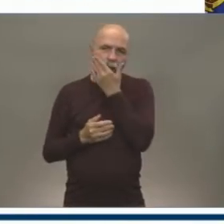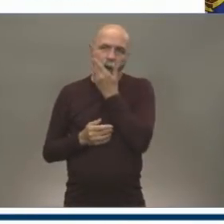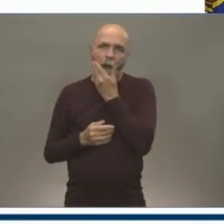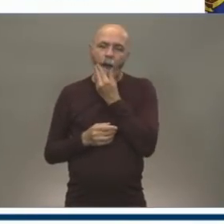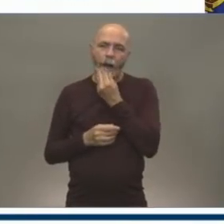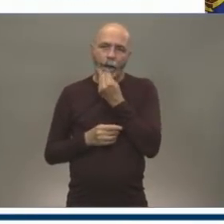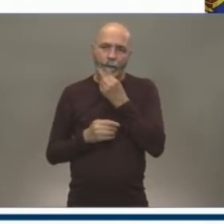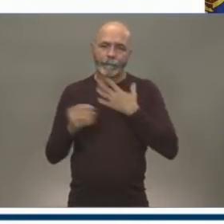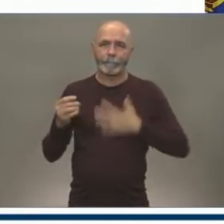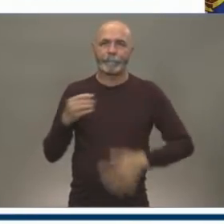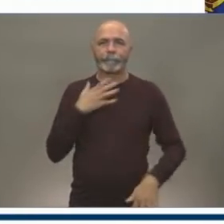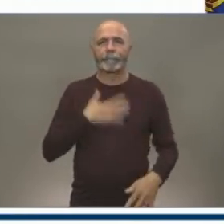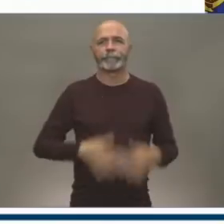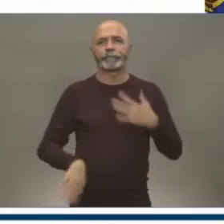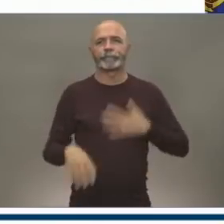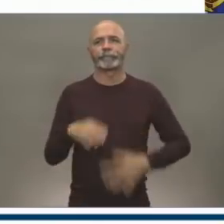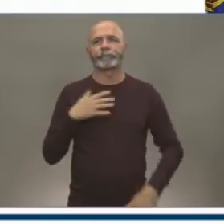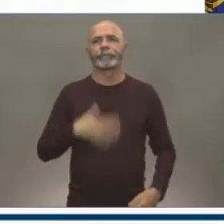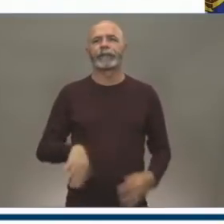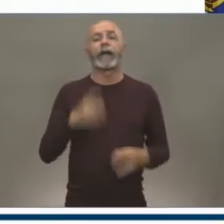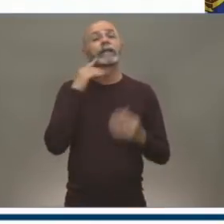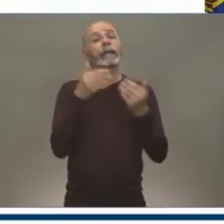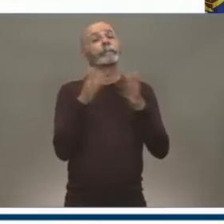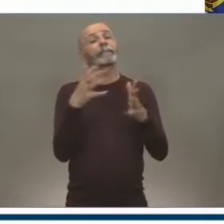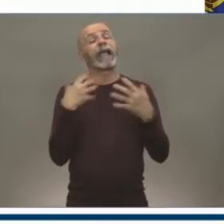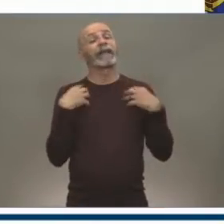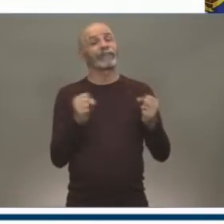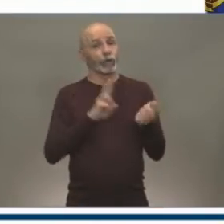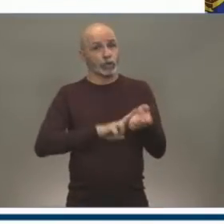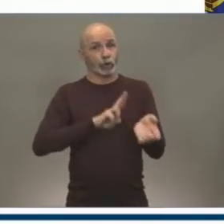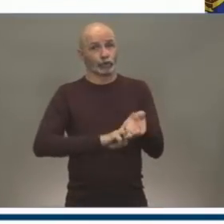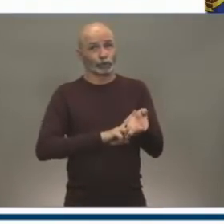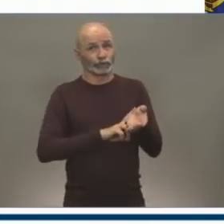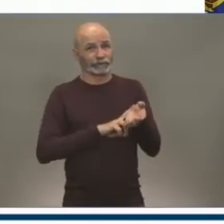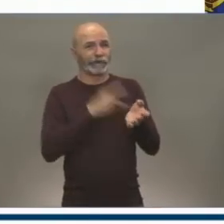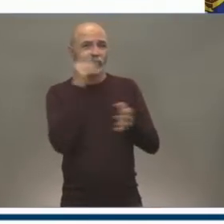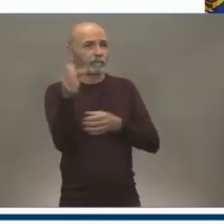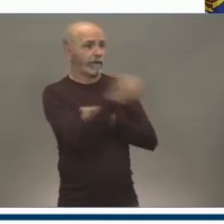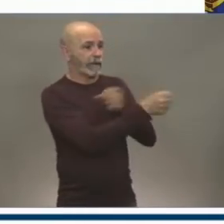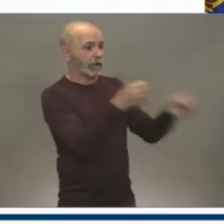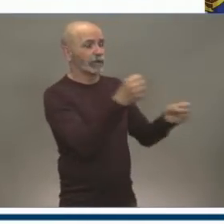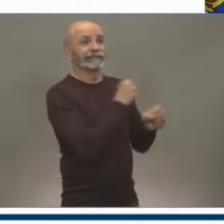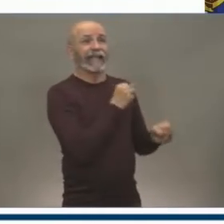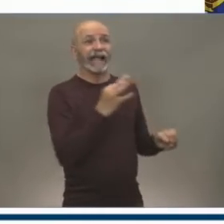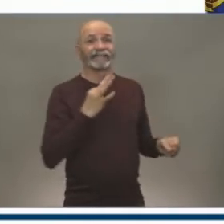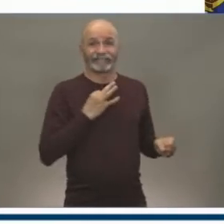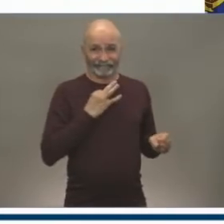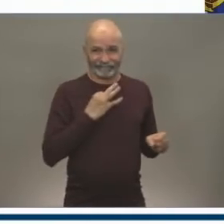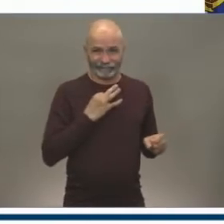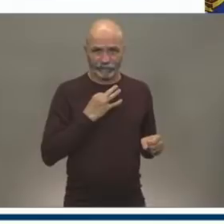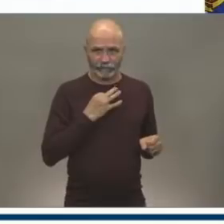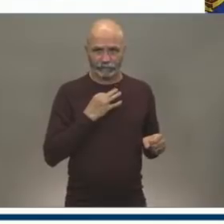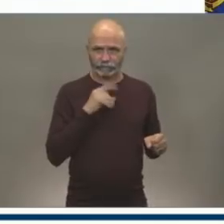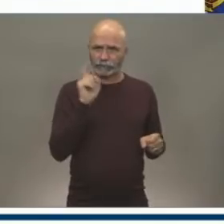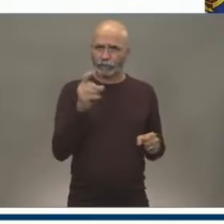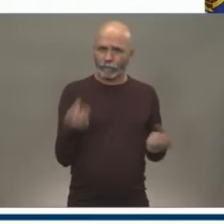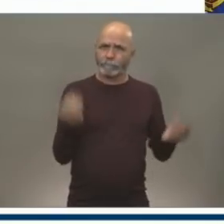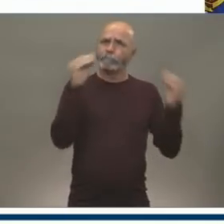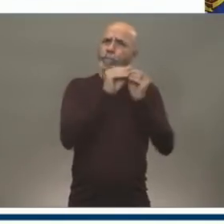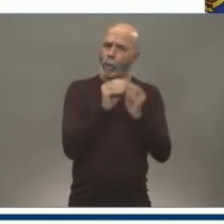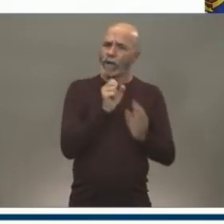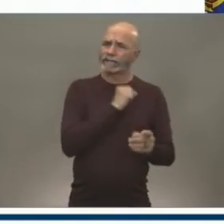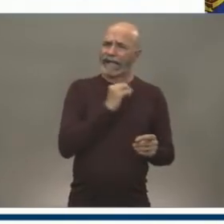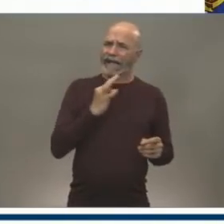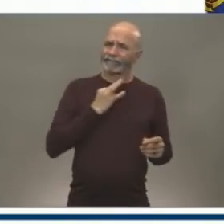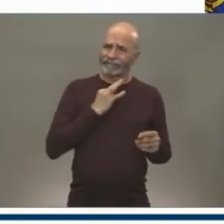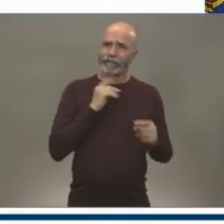of public health nurses, it's my understanding that 100 public health nurses the province intended to hire in September. Of that, about 90